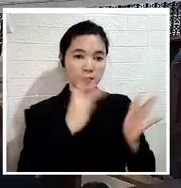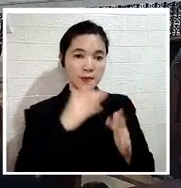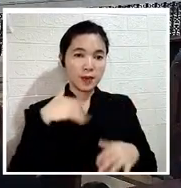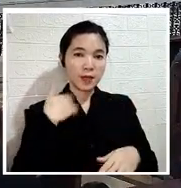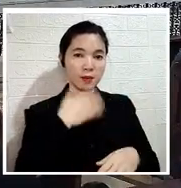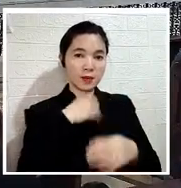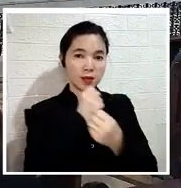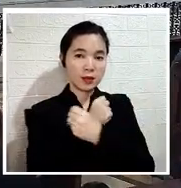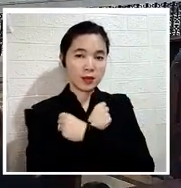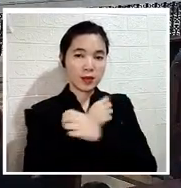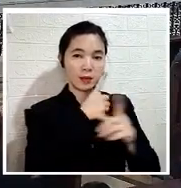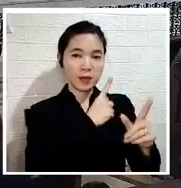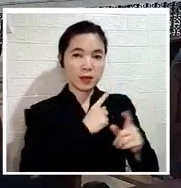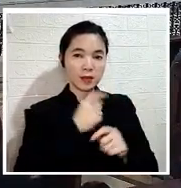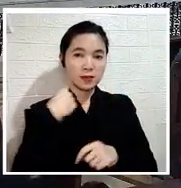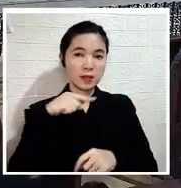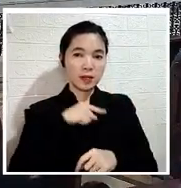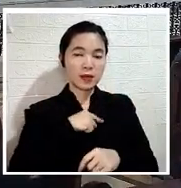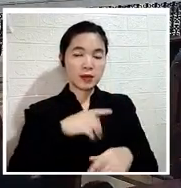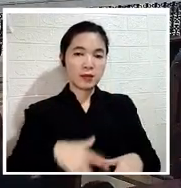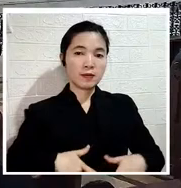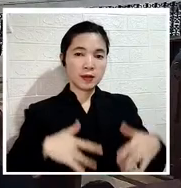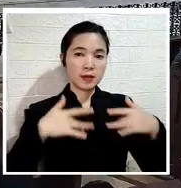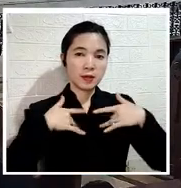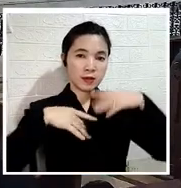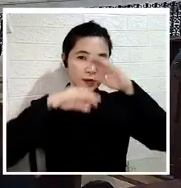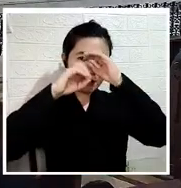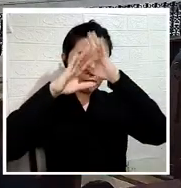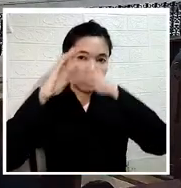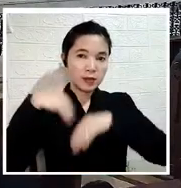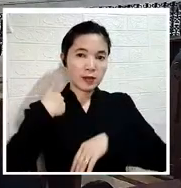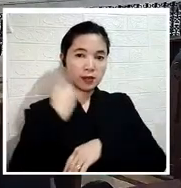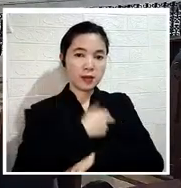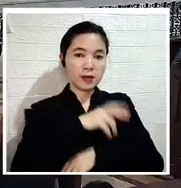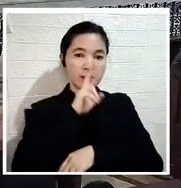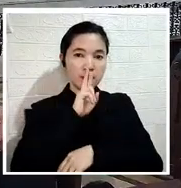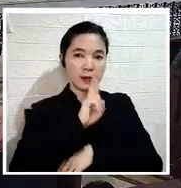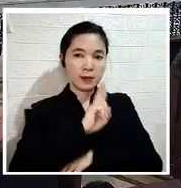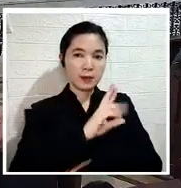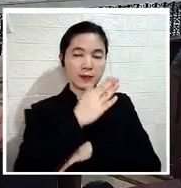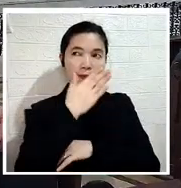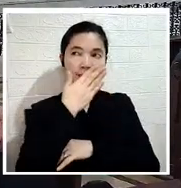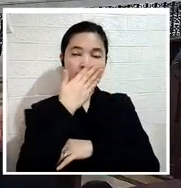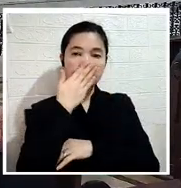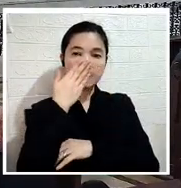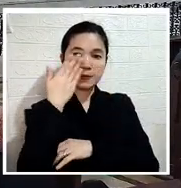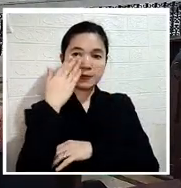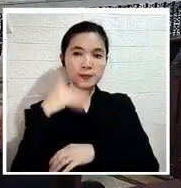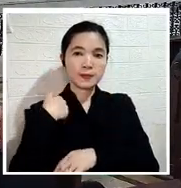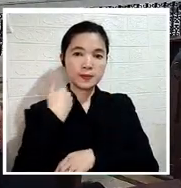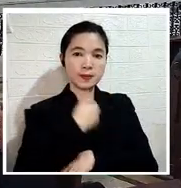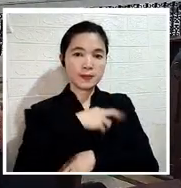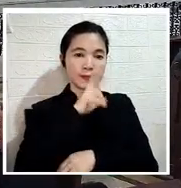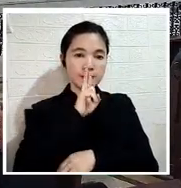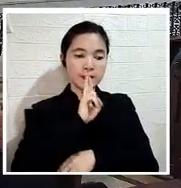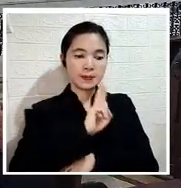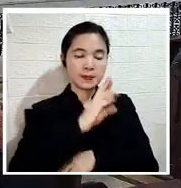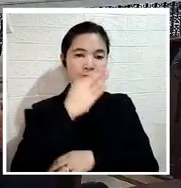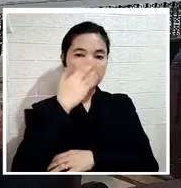our lives. Oh, Father, we are yours. we